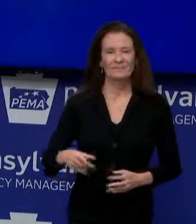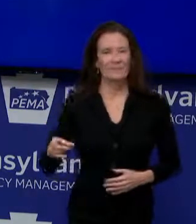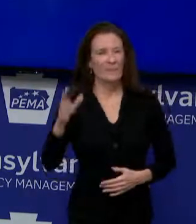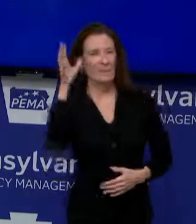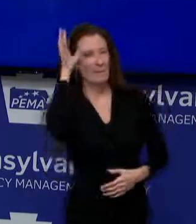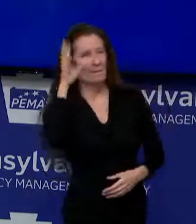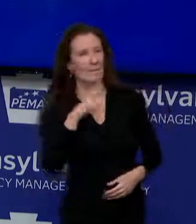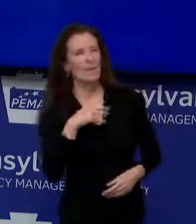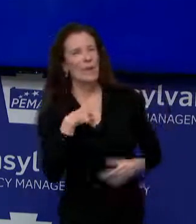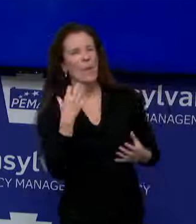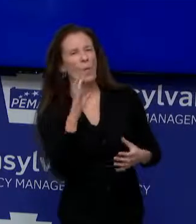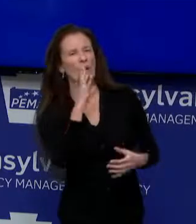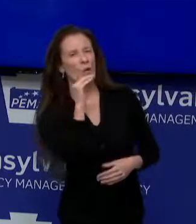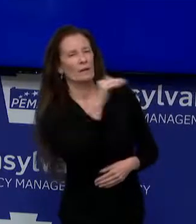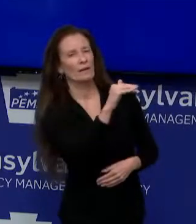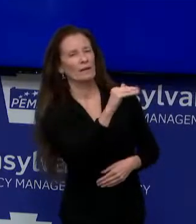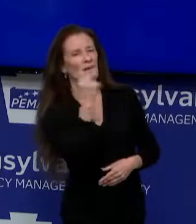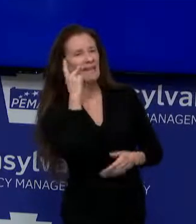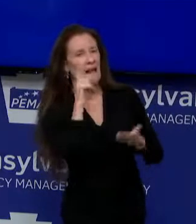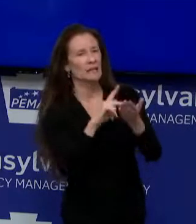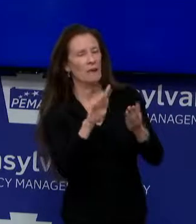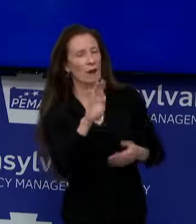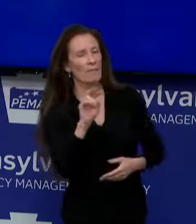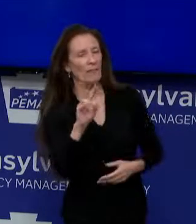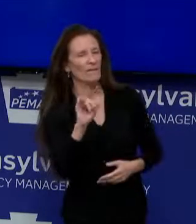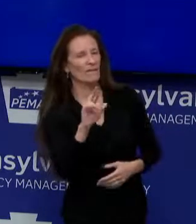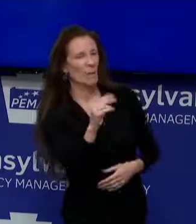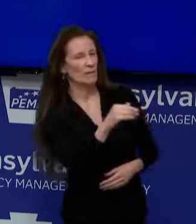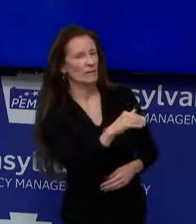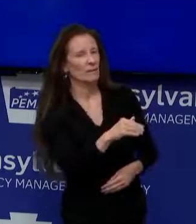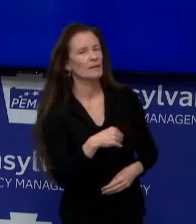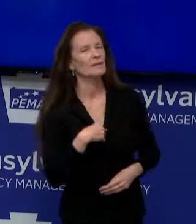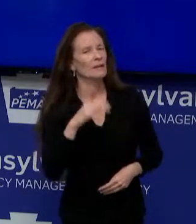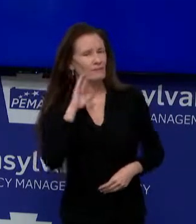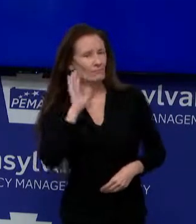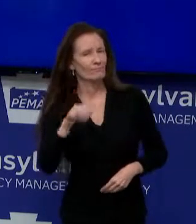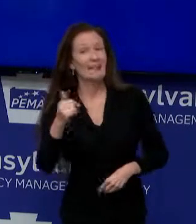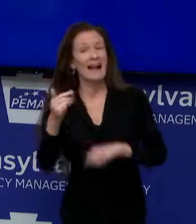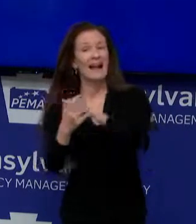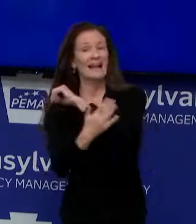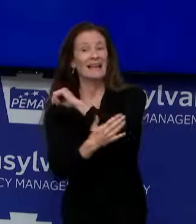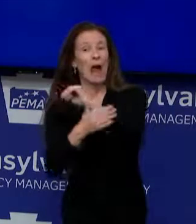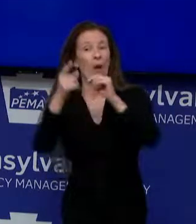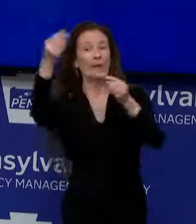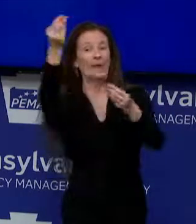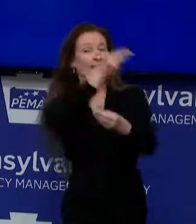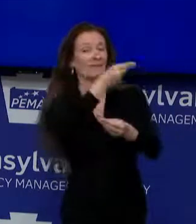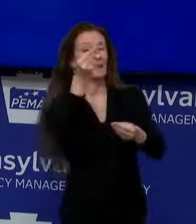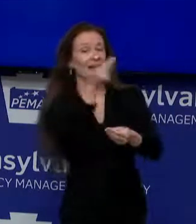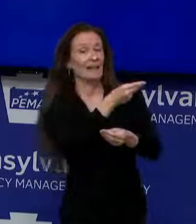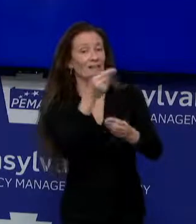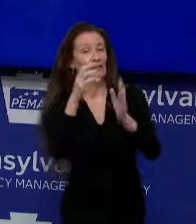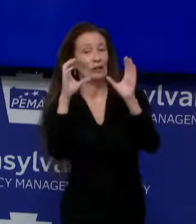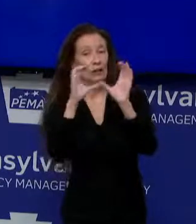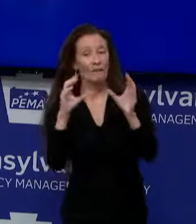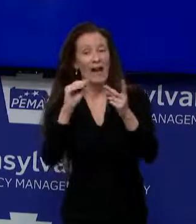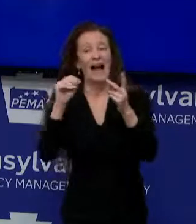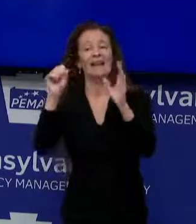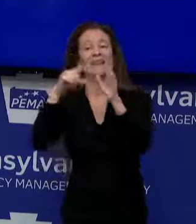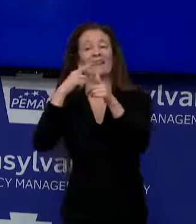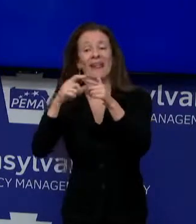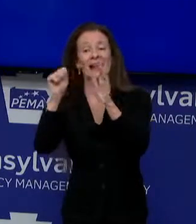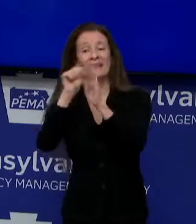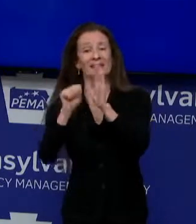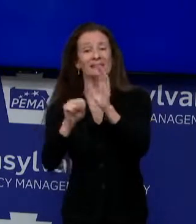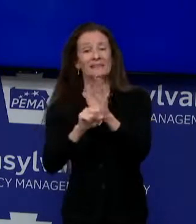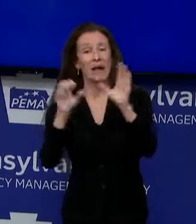Boockvar. Understanding the certification by the county and then the certification by the state and then the rulings by the courts, but the question has been the